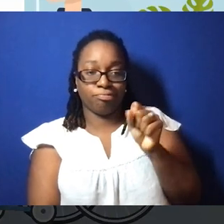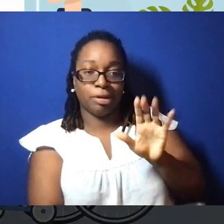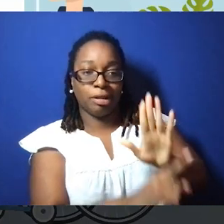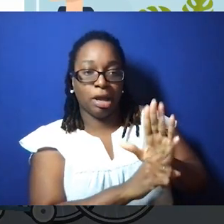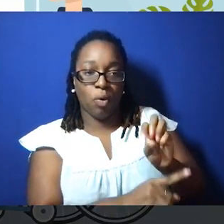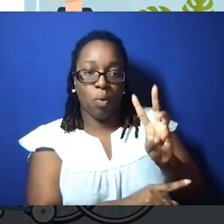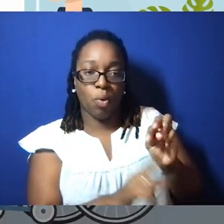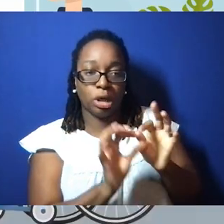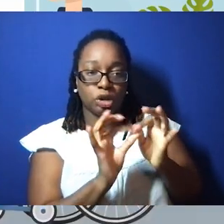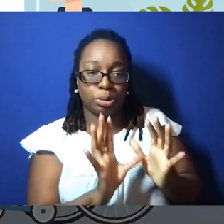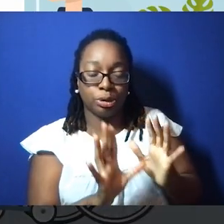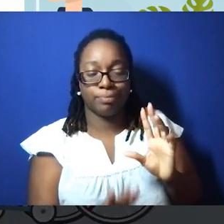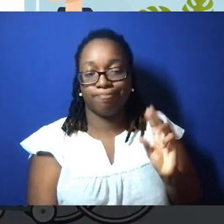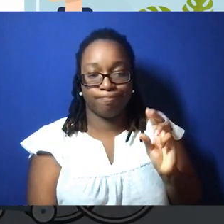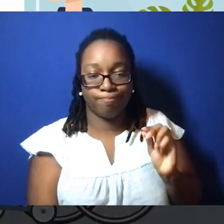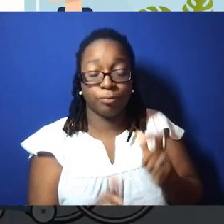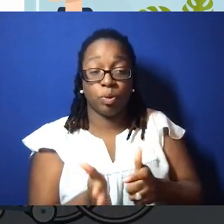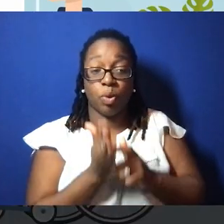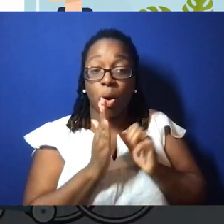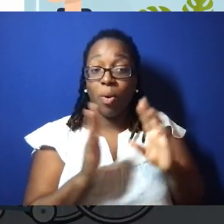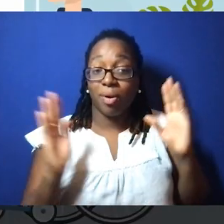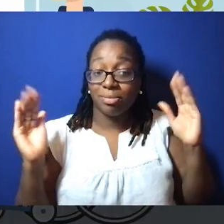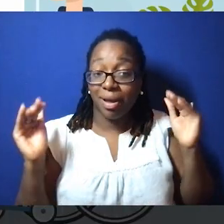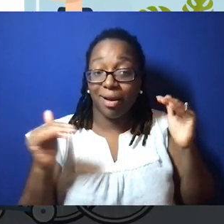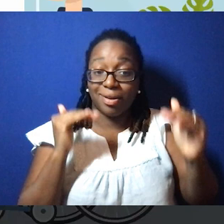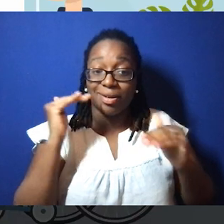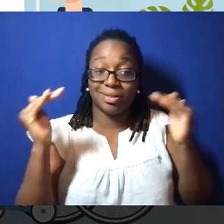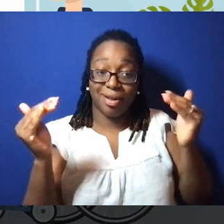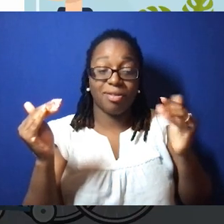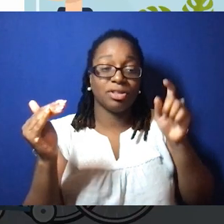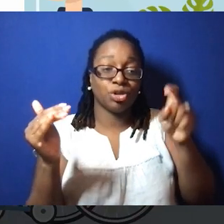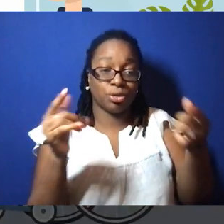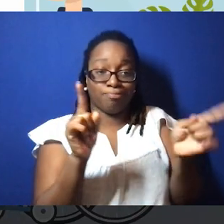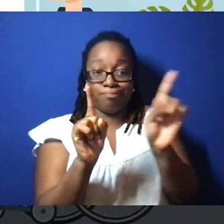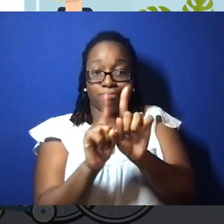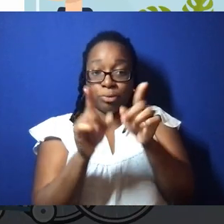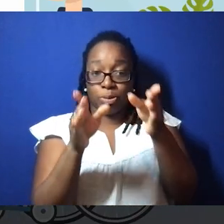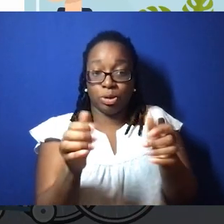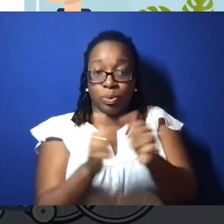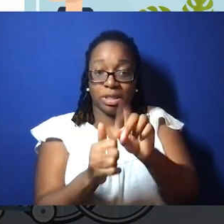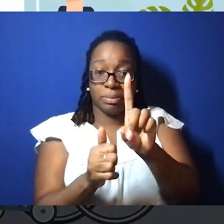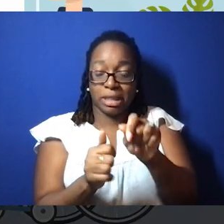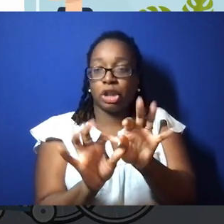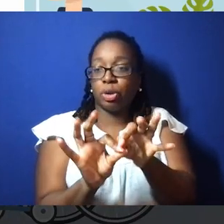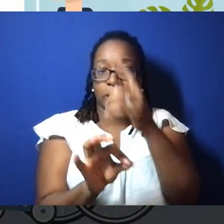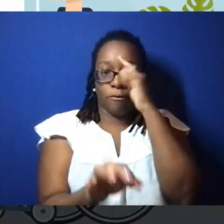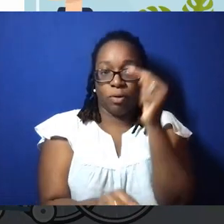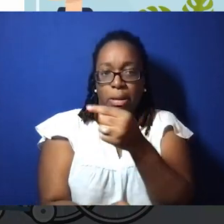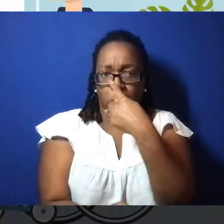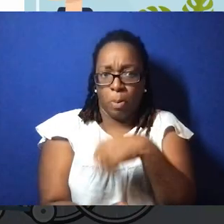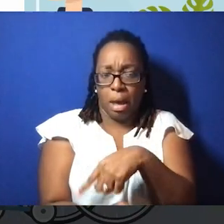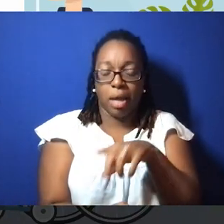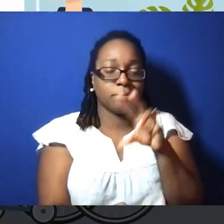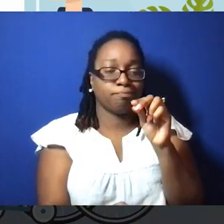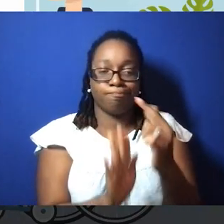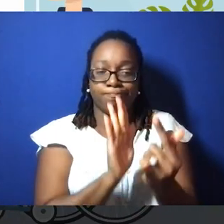own interpreter, require or expect an adult accompanying an individual with a disability